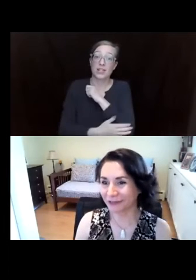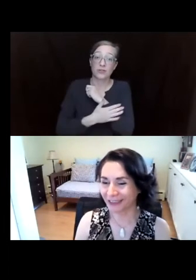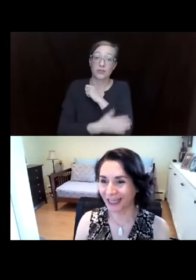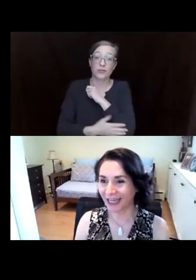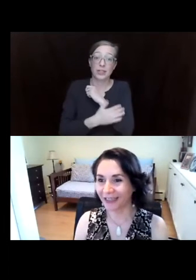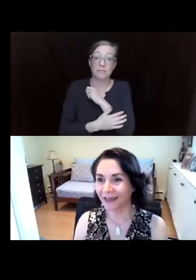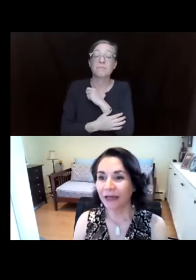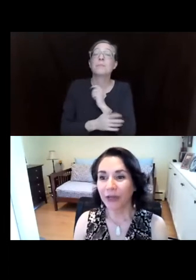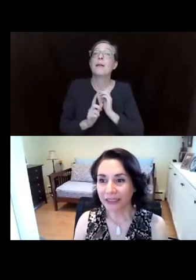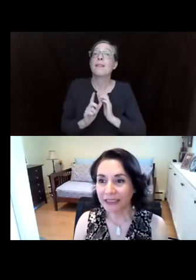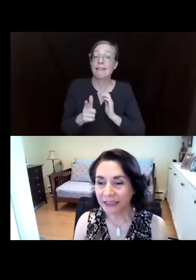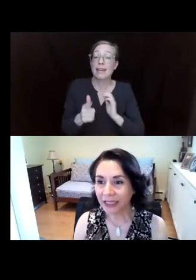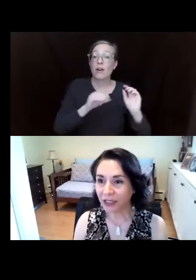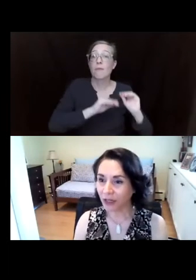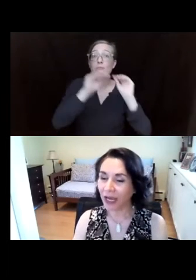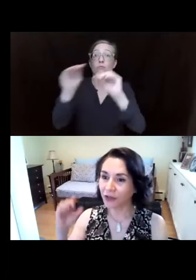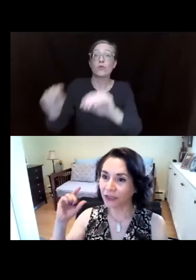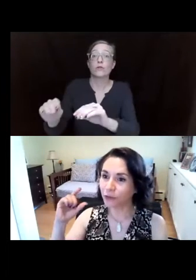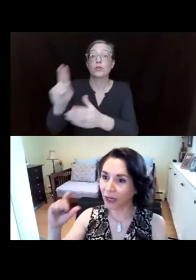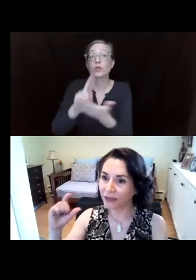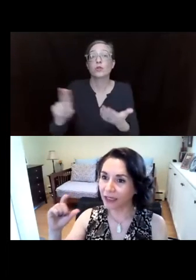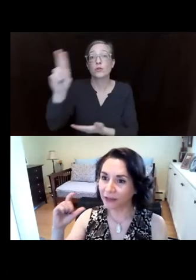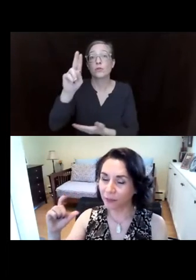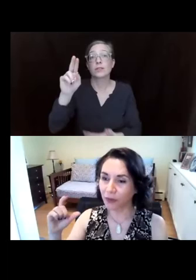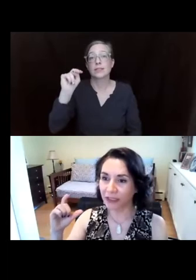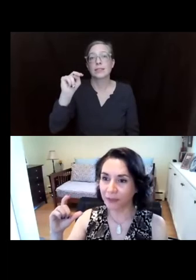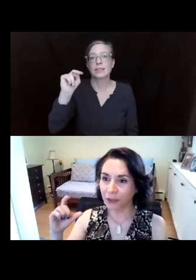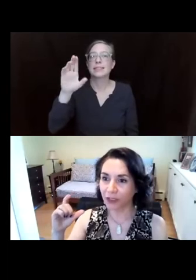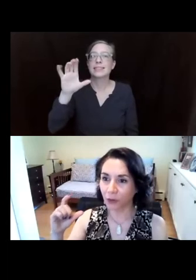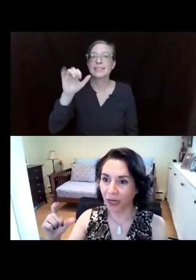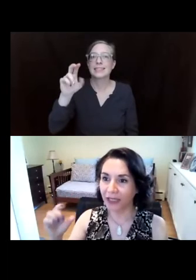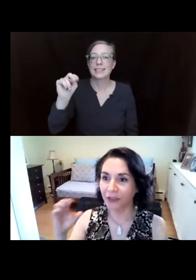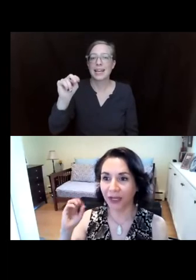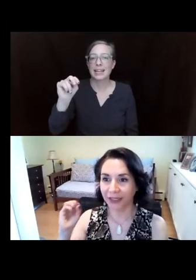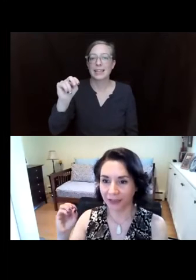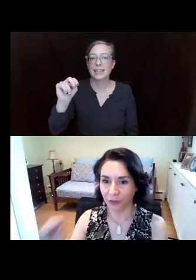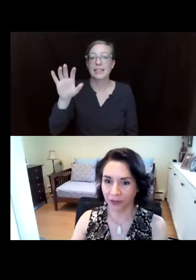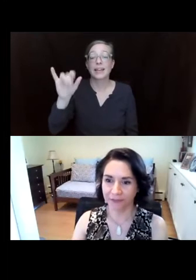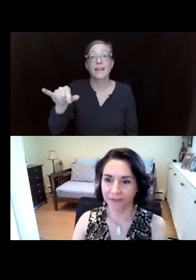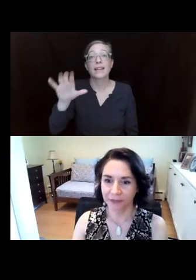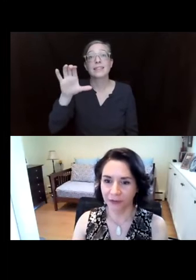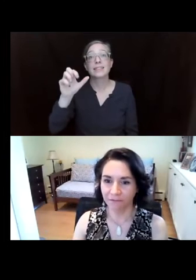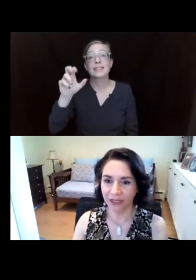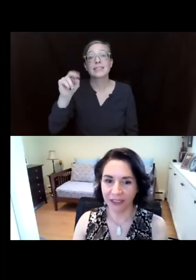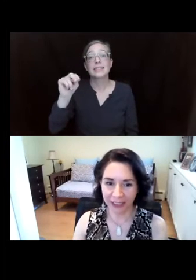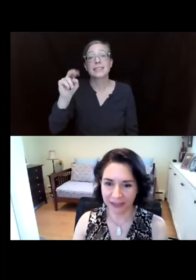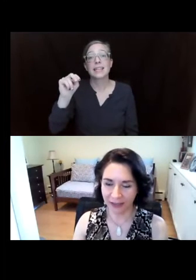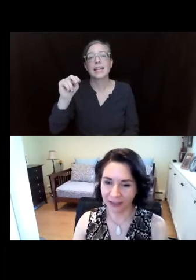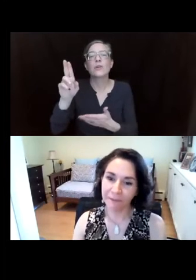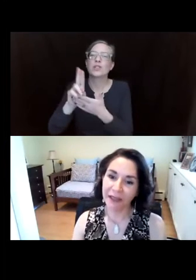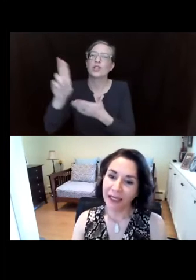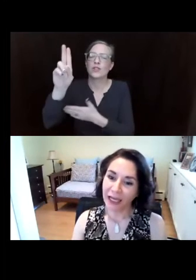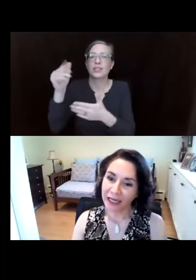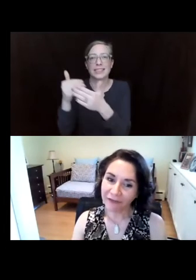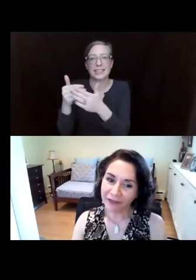University of Cincinnati. And Cincinnati, Ohio is right there at the border between Ohio and Kentucky. So very nice